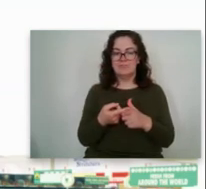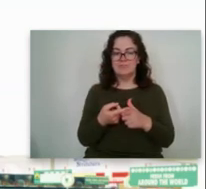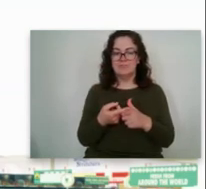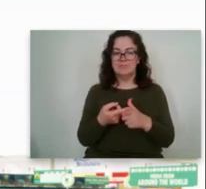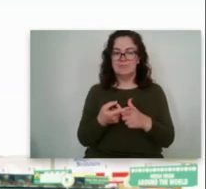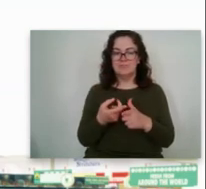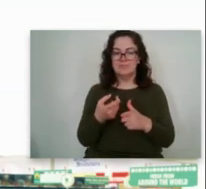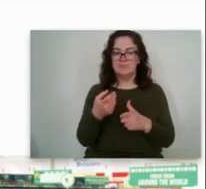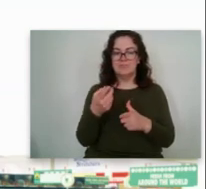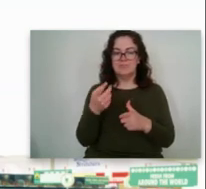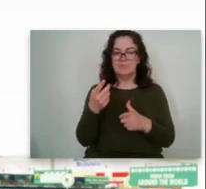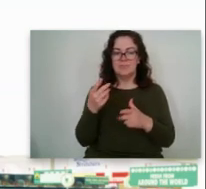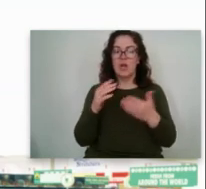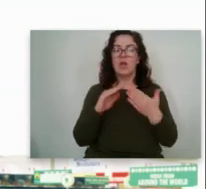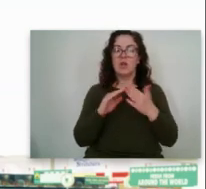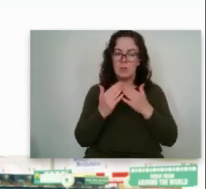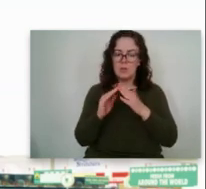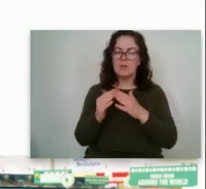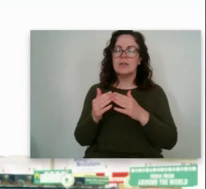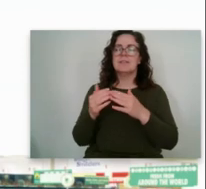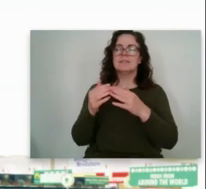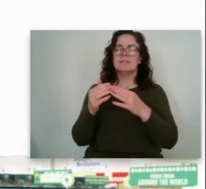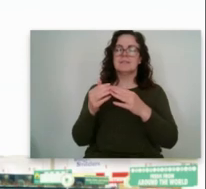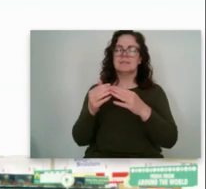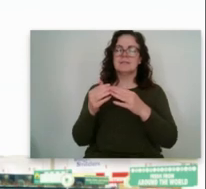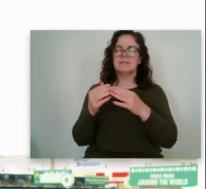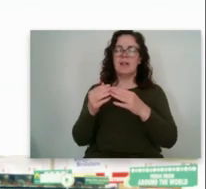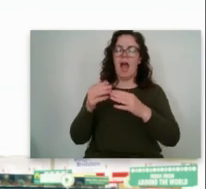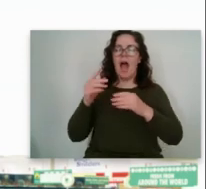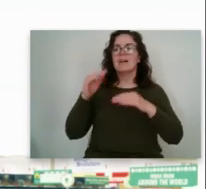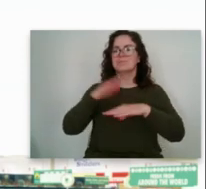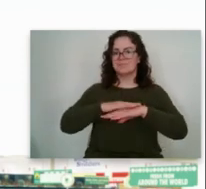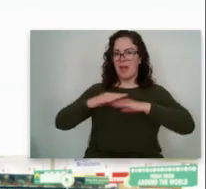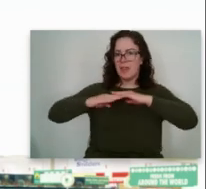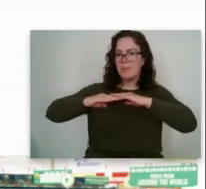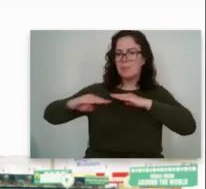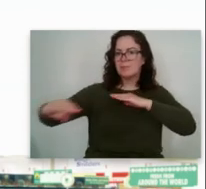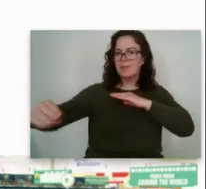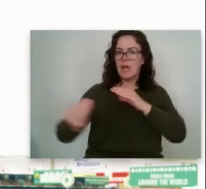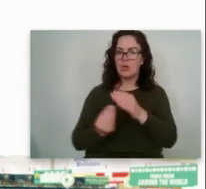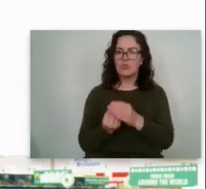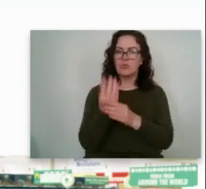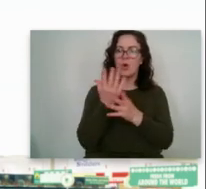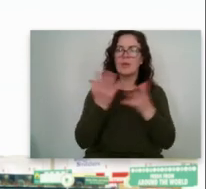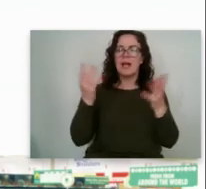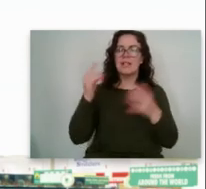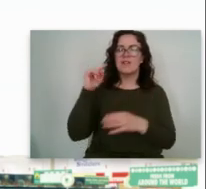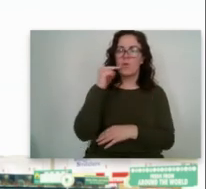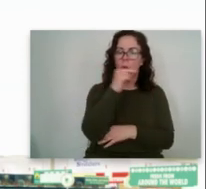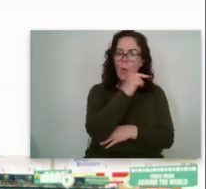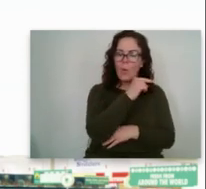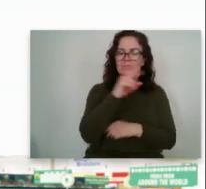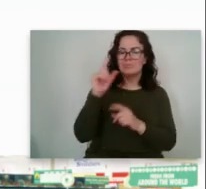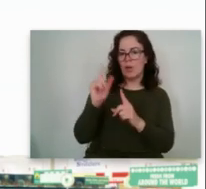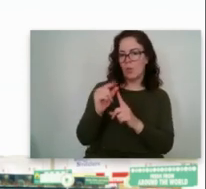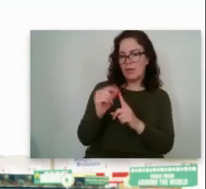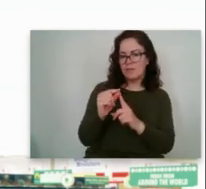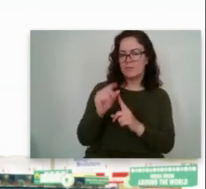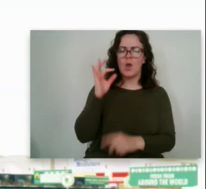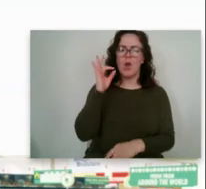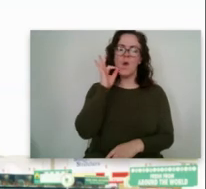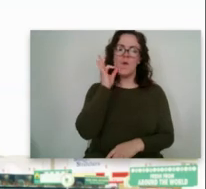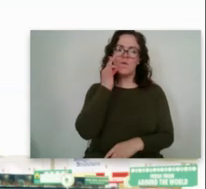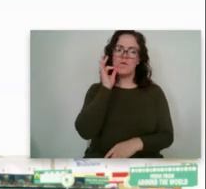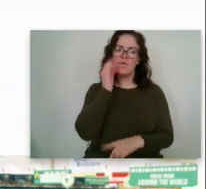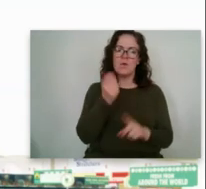weather, and we saw that on the previous slide where oranges are produced in Florida. People move food from where it is